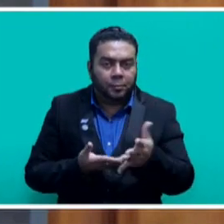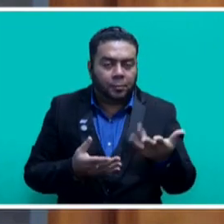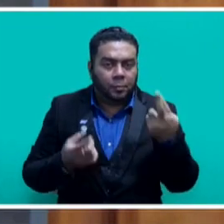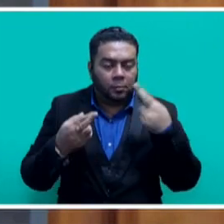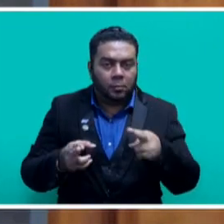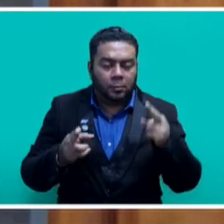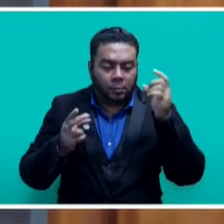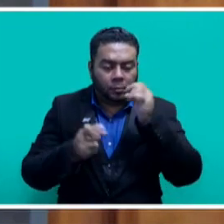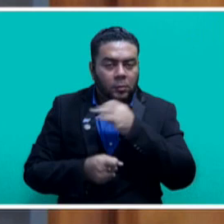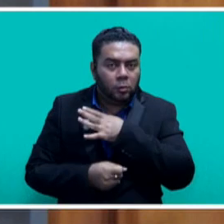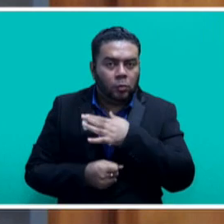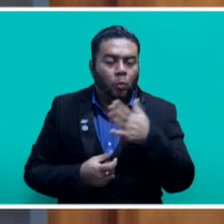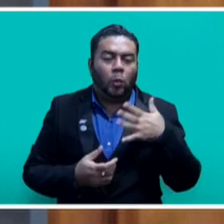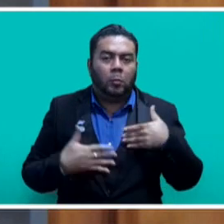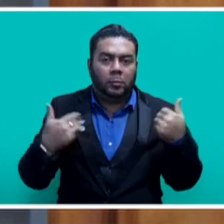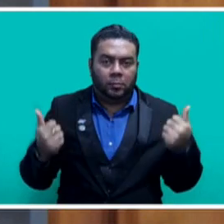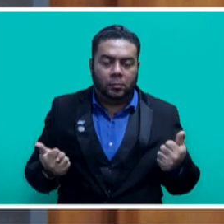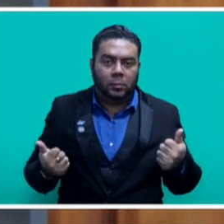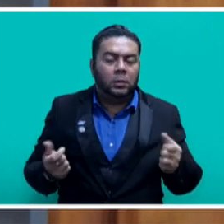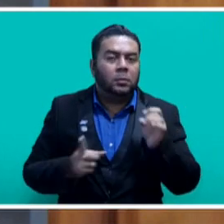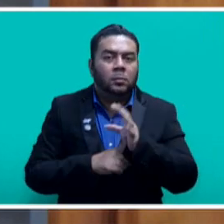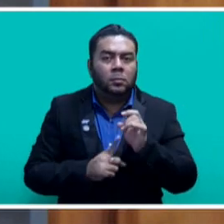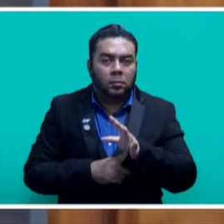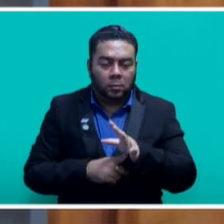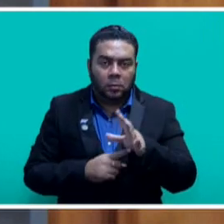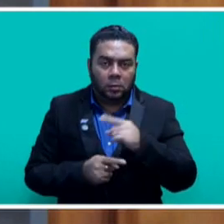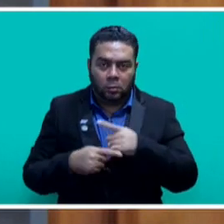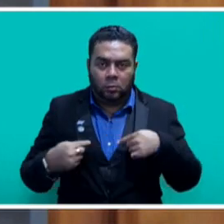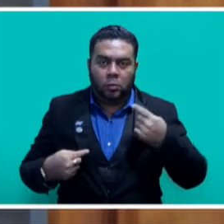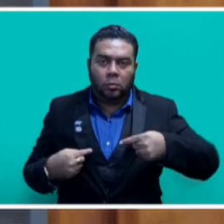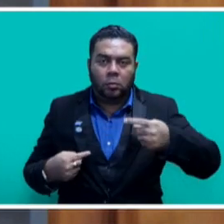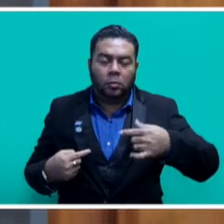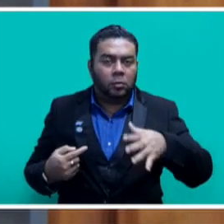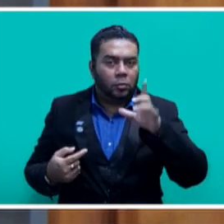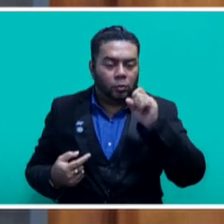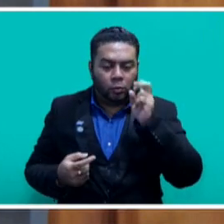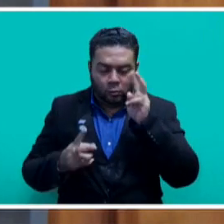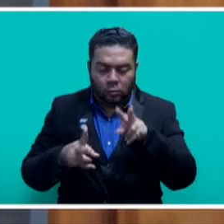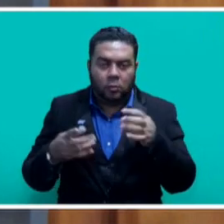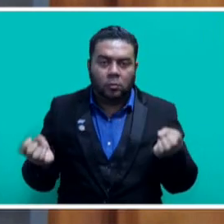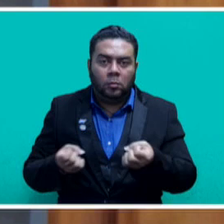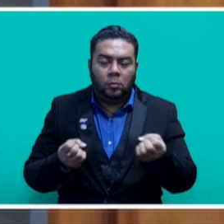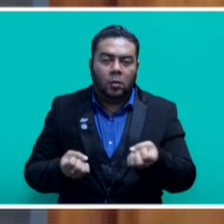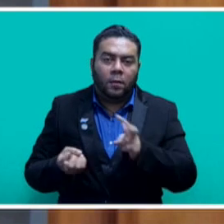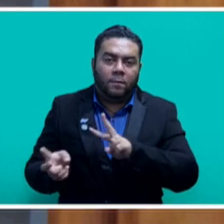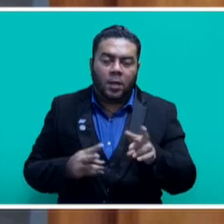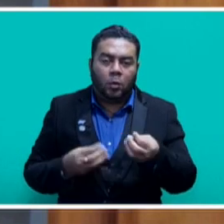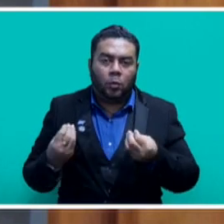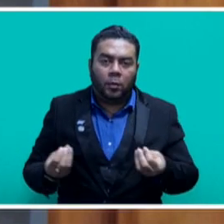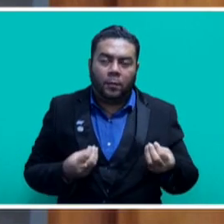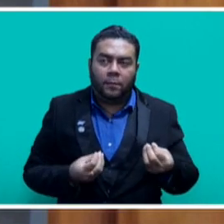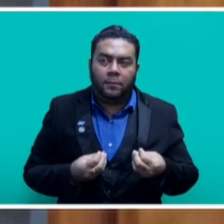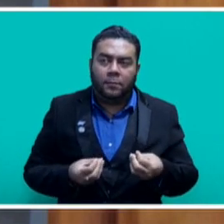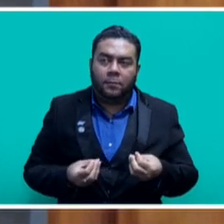emotional and spiritual well-being. It is imperative that we continue to emphasize the value of developing a